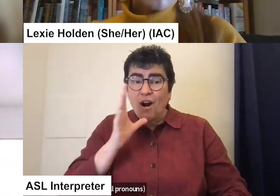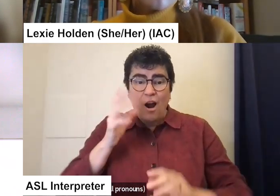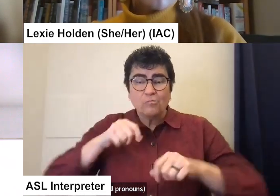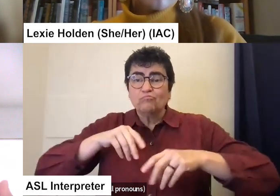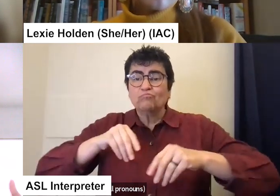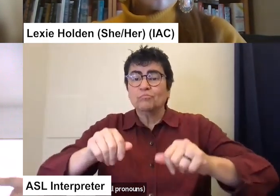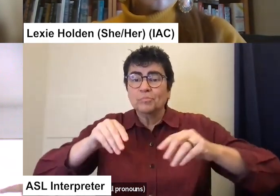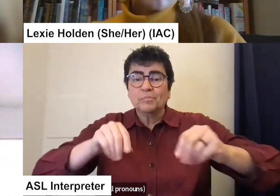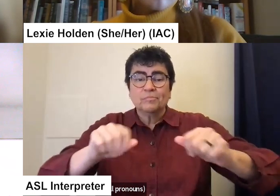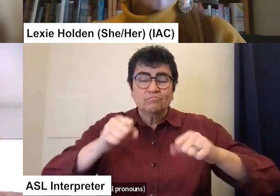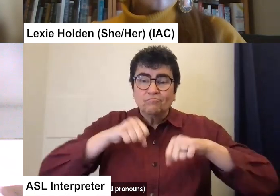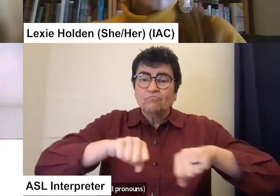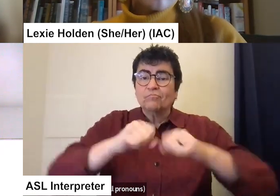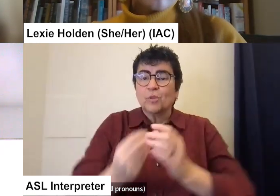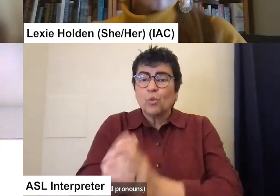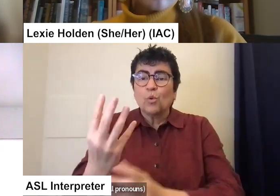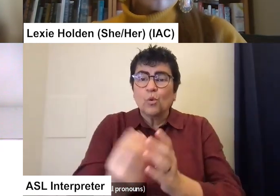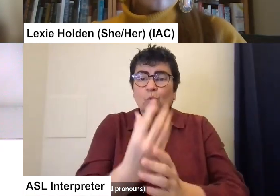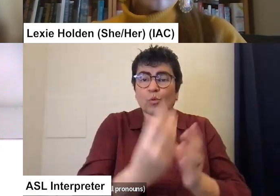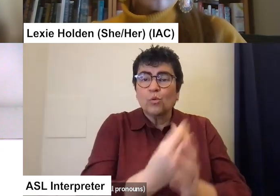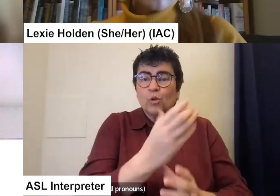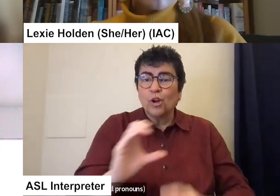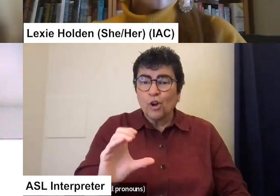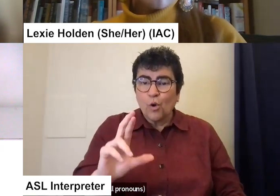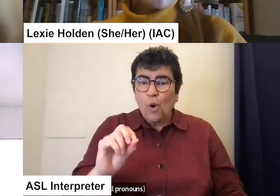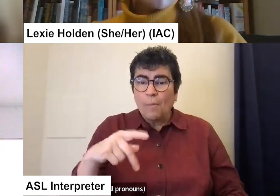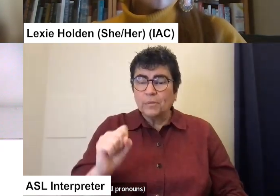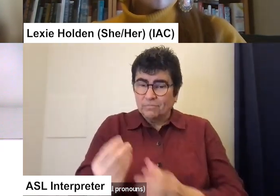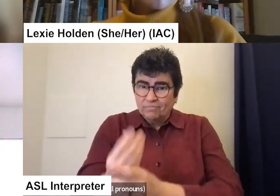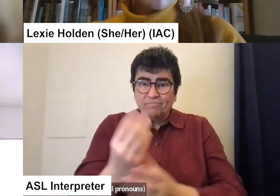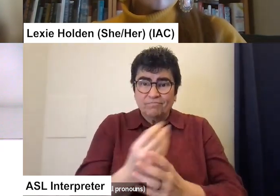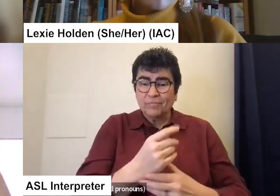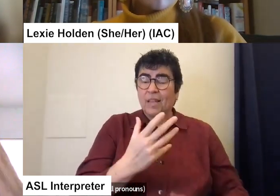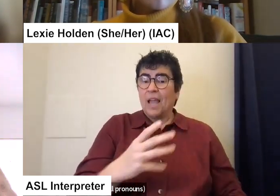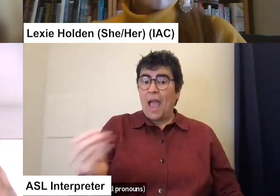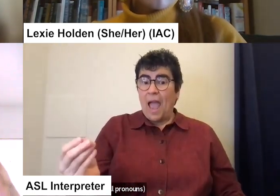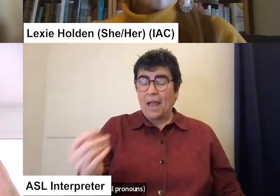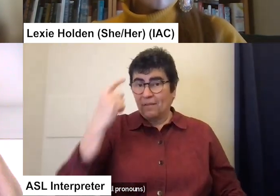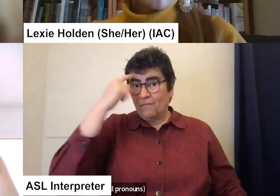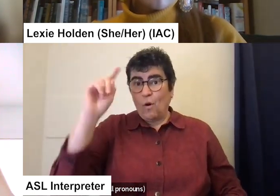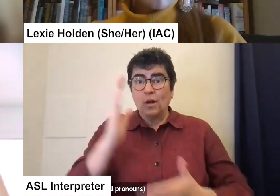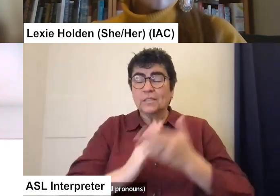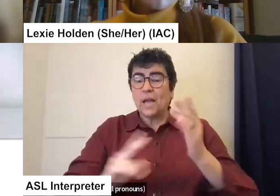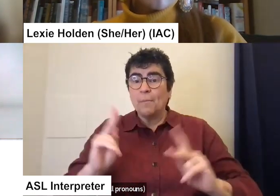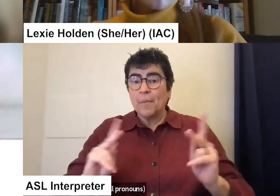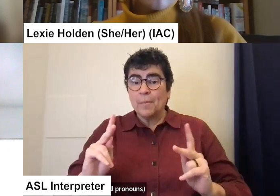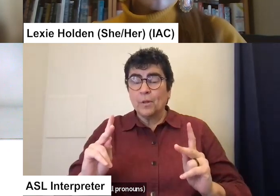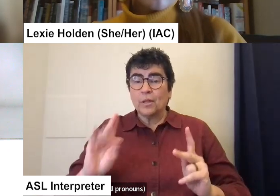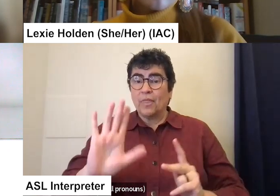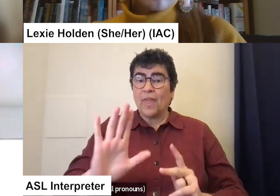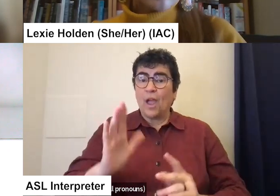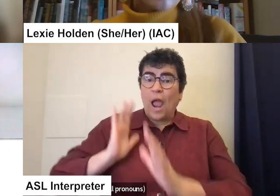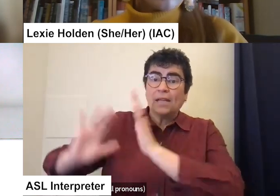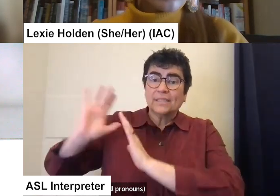Our ancestors grew crops. Okay, and for some folks,